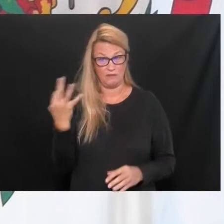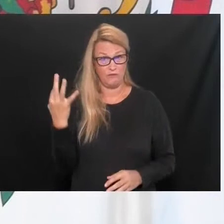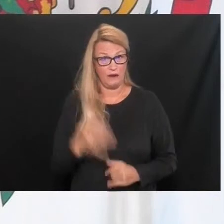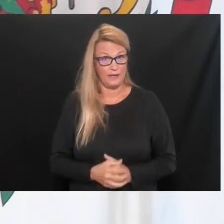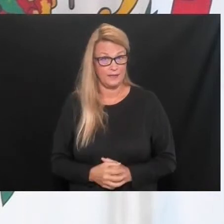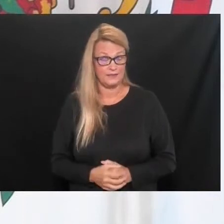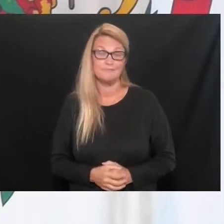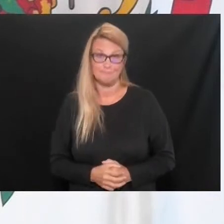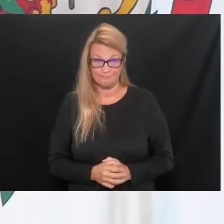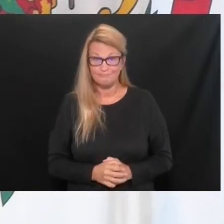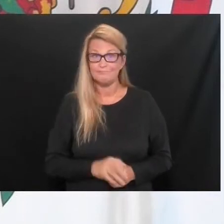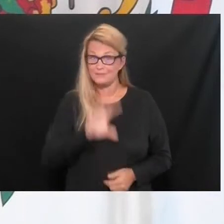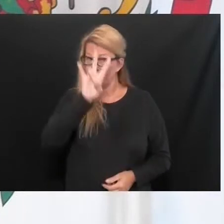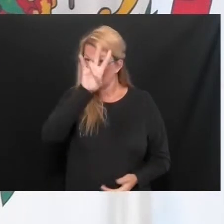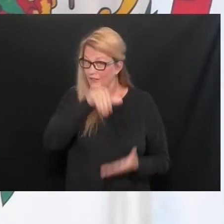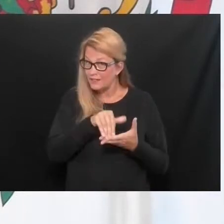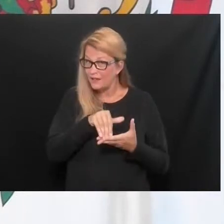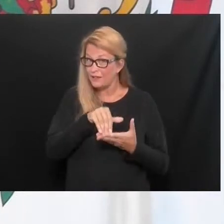vaccinated.